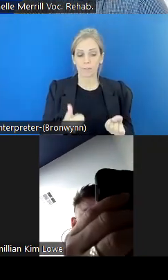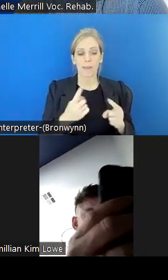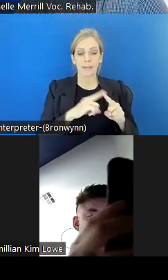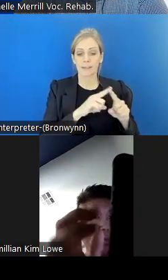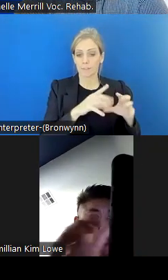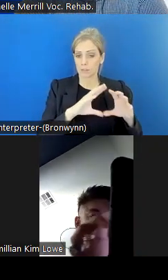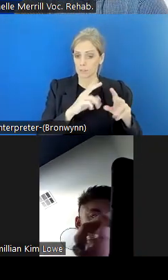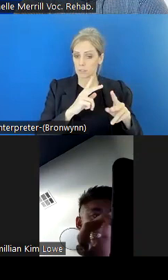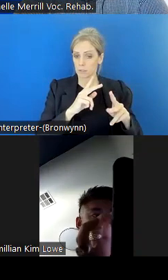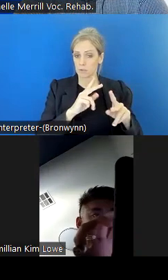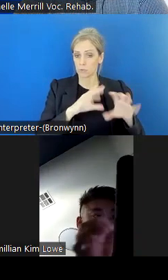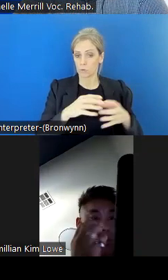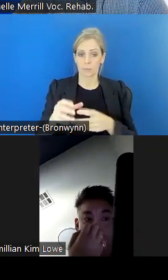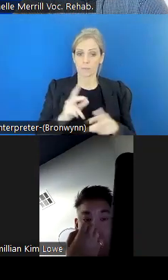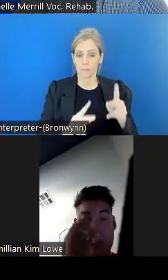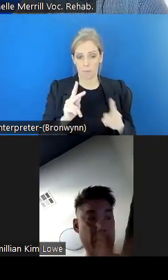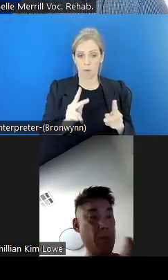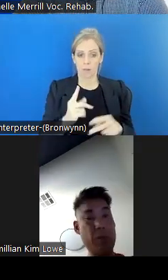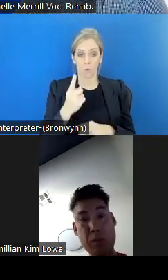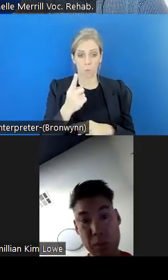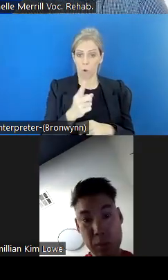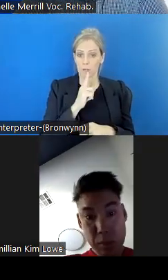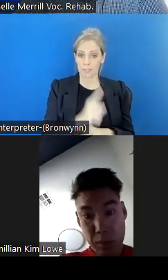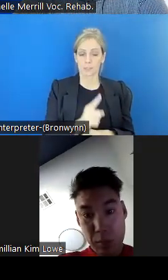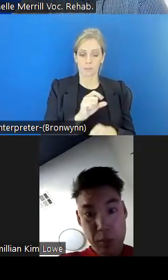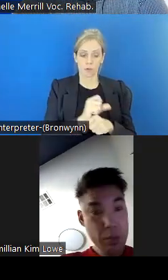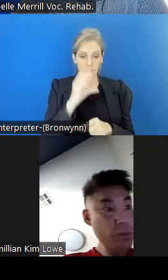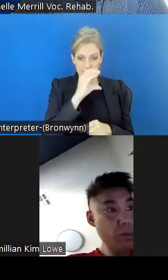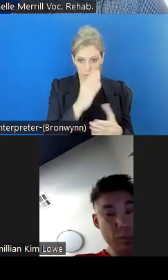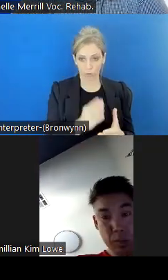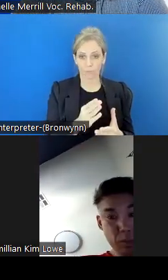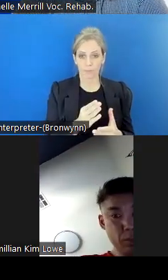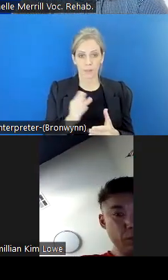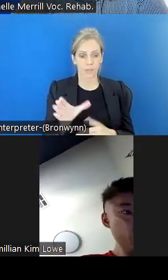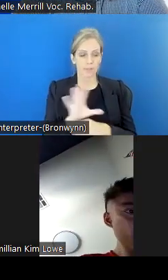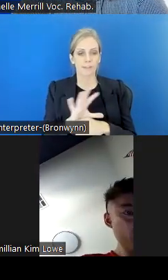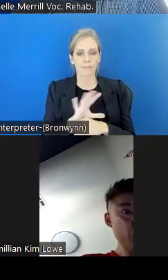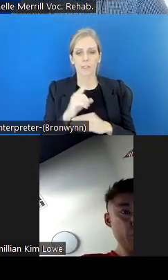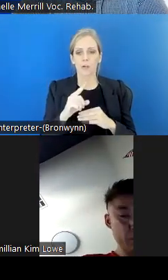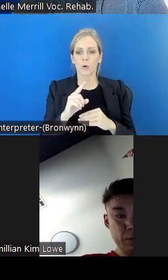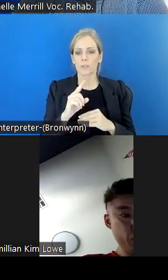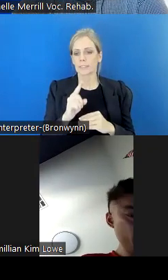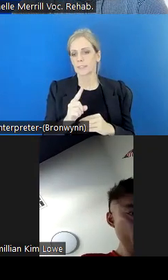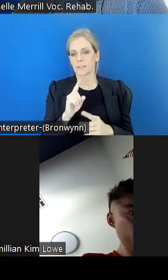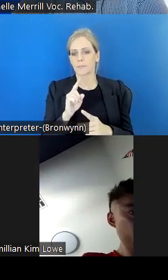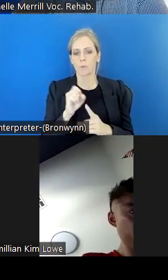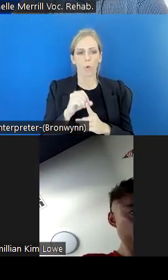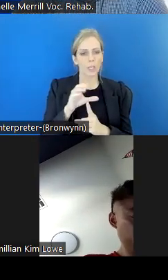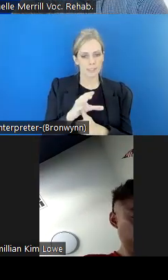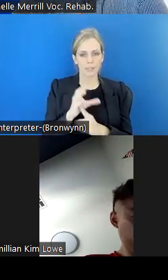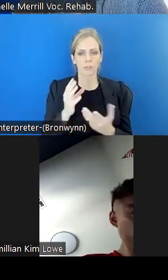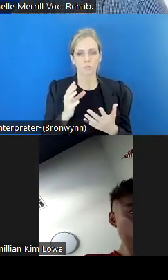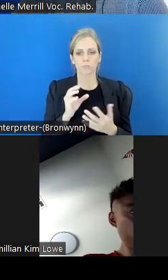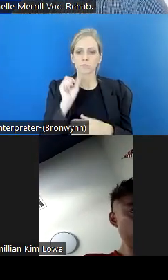certainly are one of them. This is an orientation video we put together that talks about our services and how to use